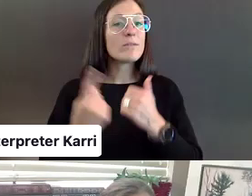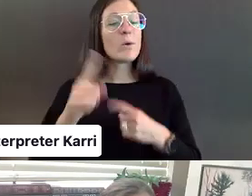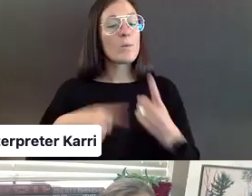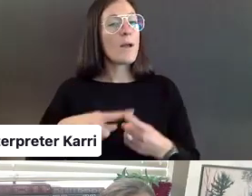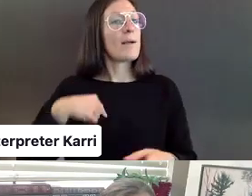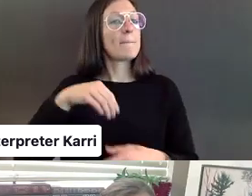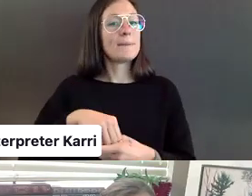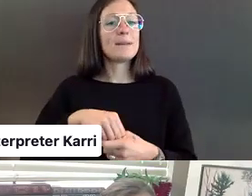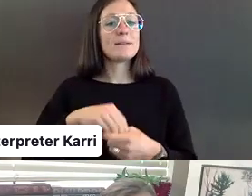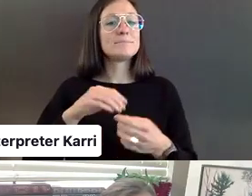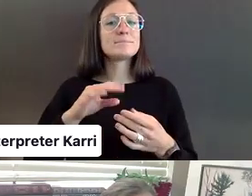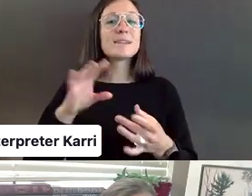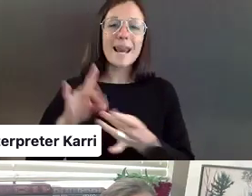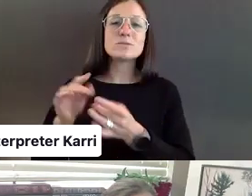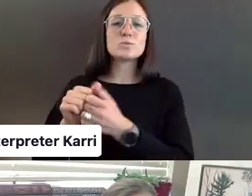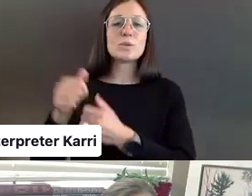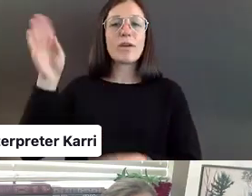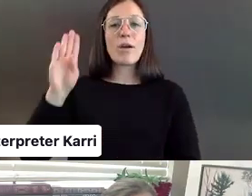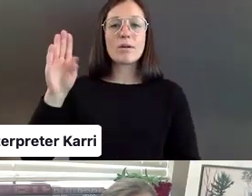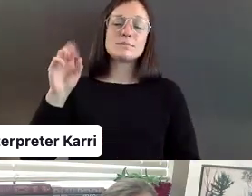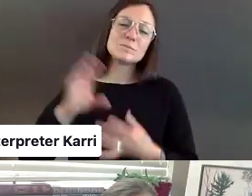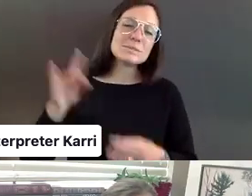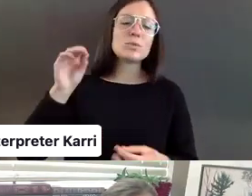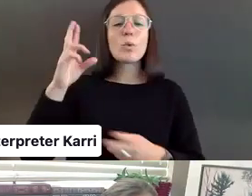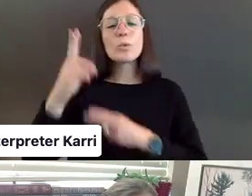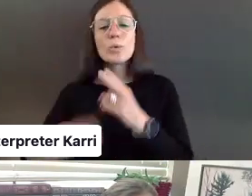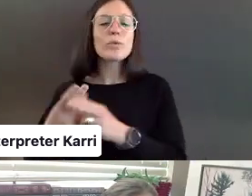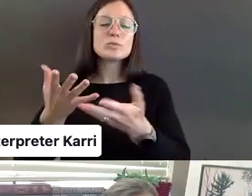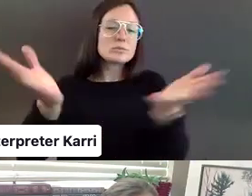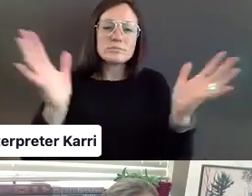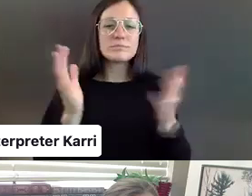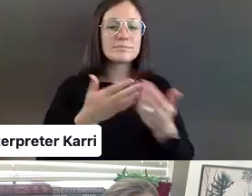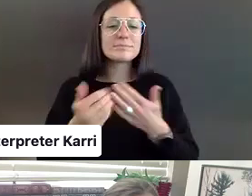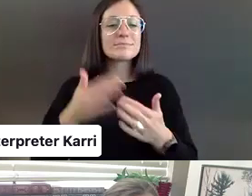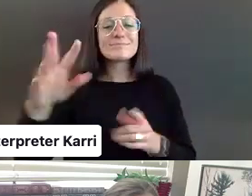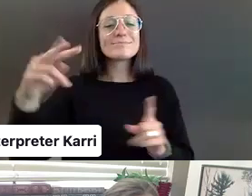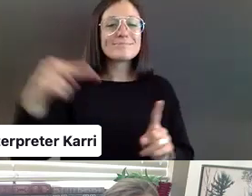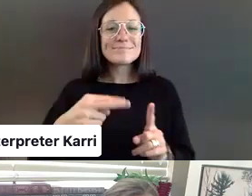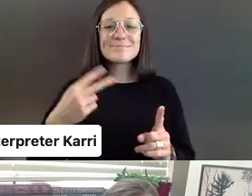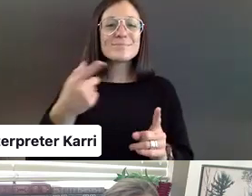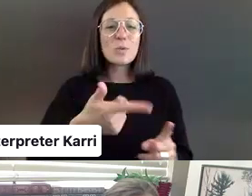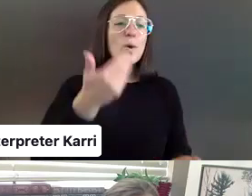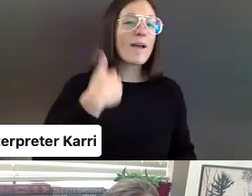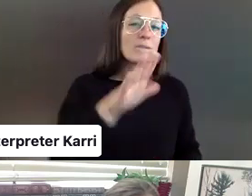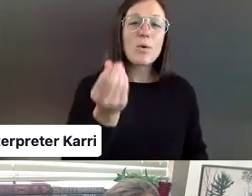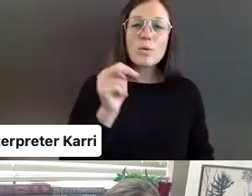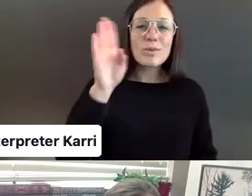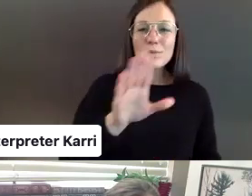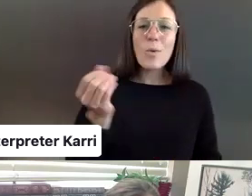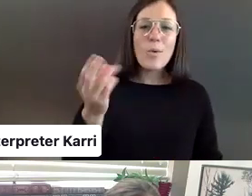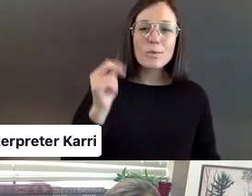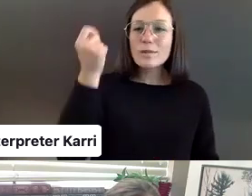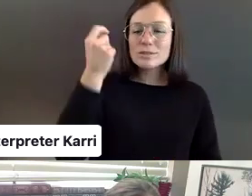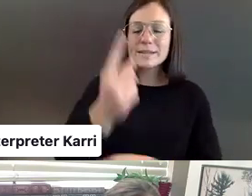in connection with God or spirit or universe or source, however you perceive that, a God of your own understanding. But I